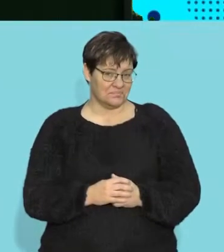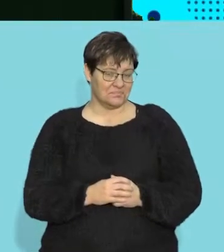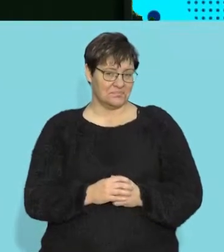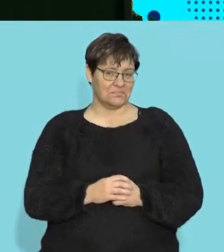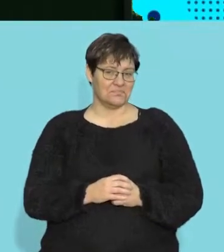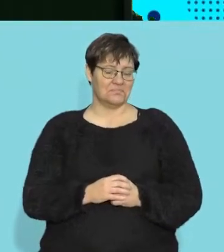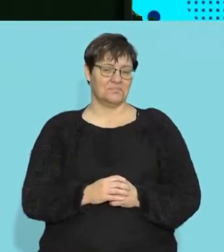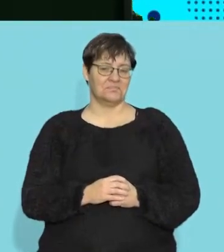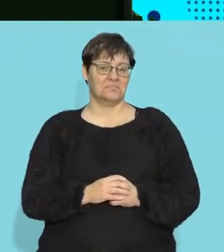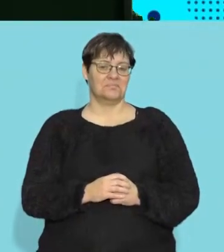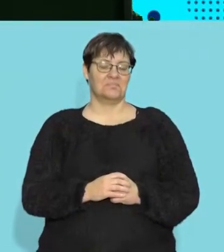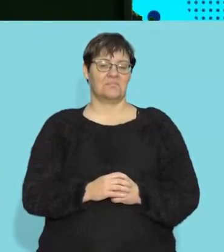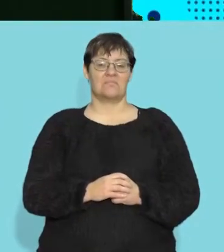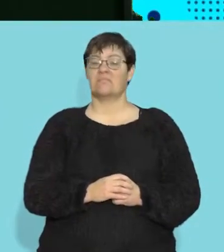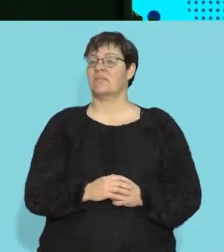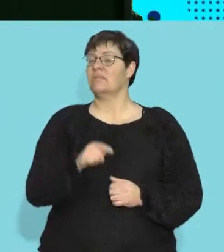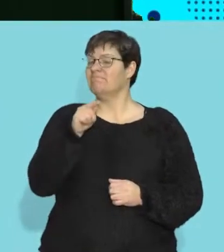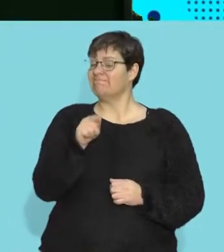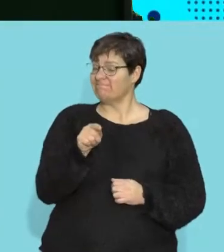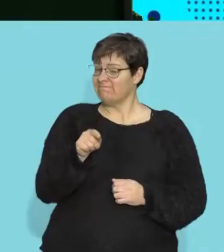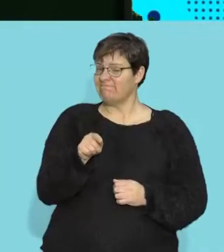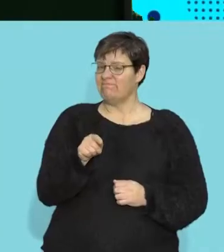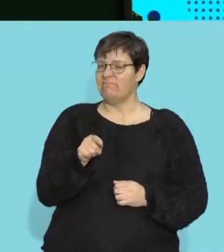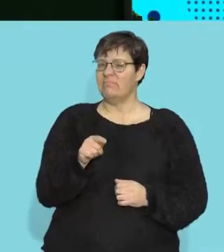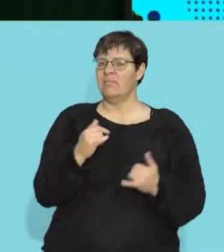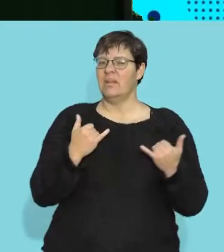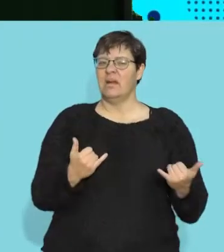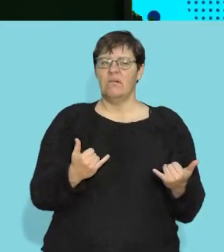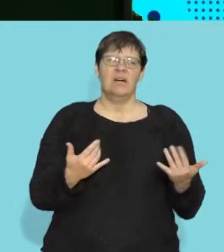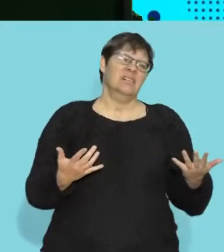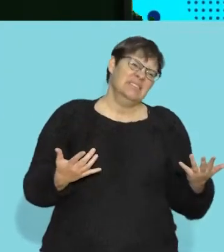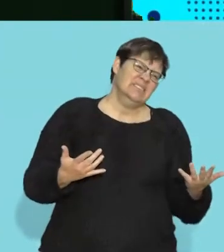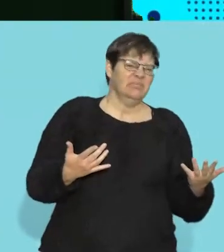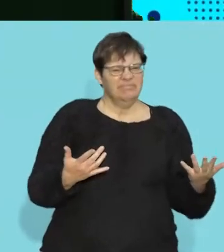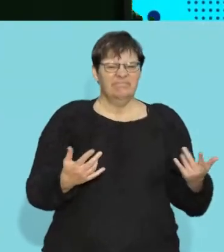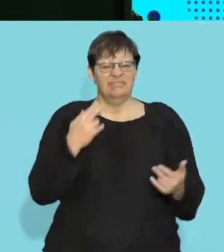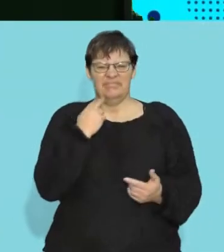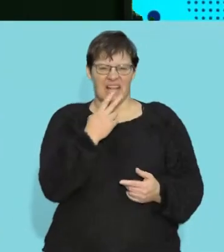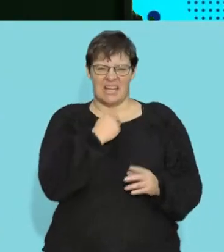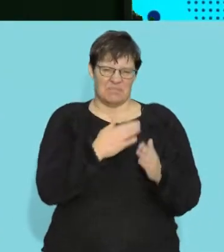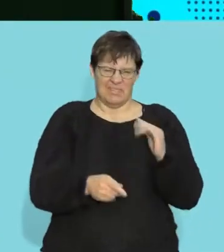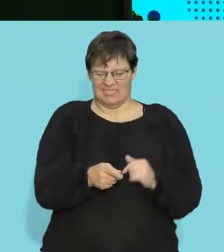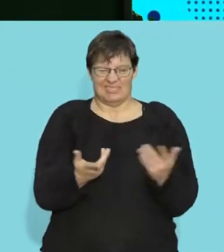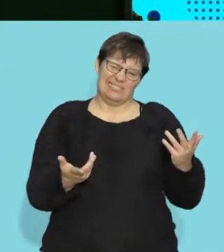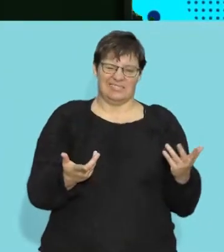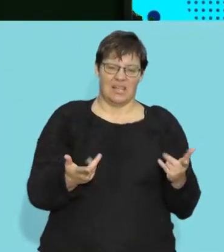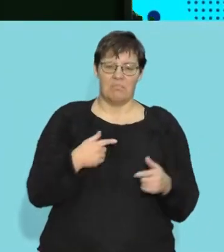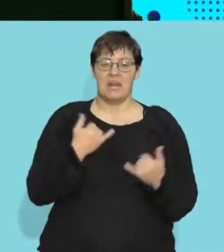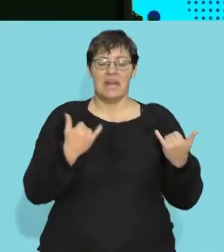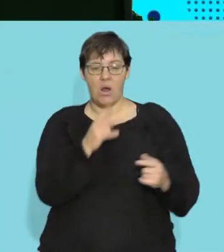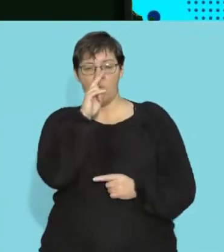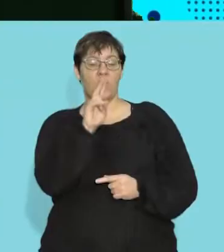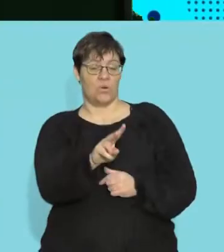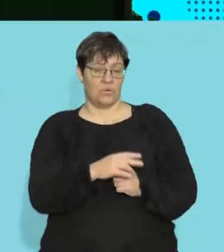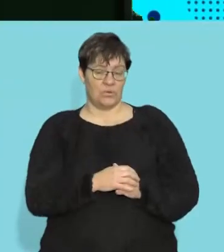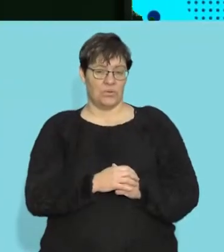This part, however, comes to, I won't say the unpleasant part, but we're actually going to look at what happens when our lungs or parts